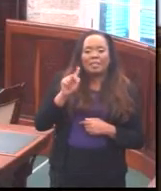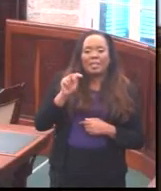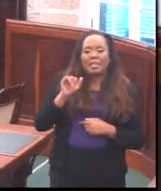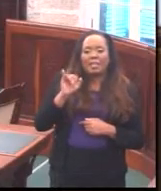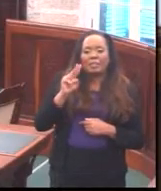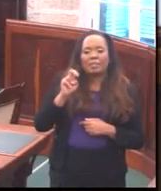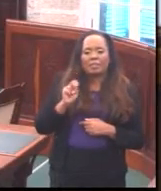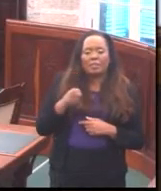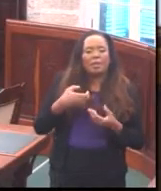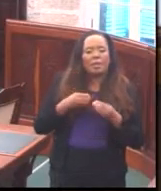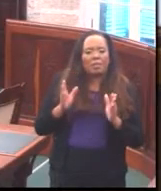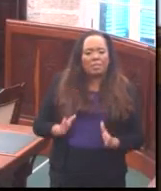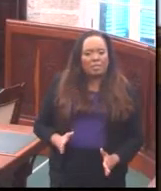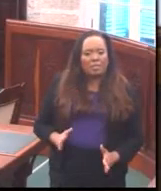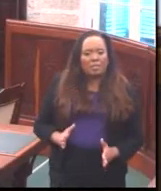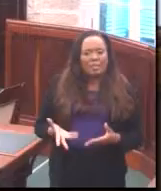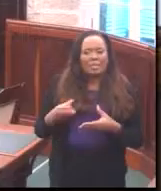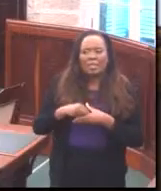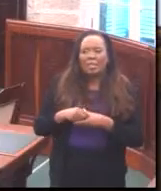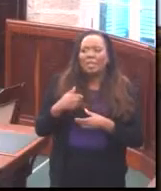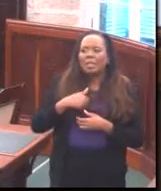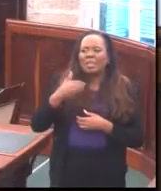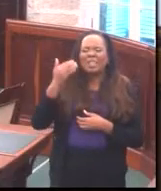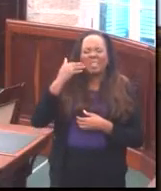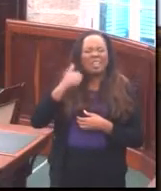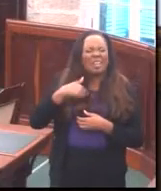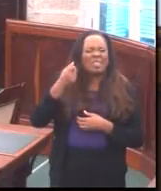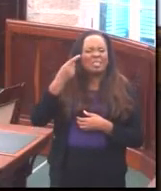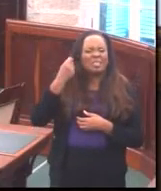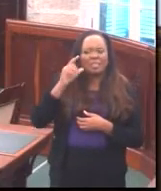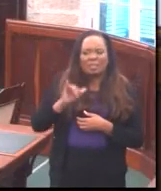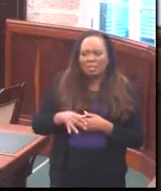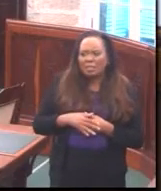is about. I know what that is about, sir.